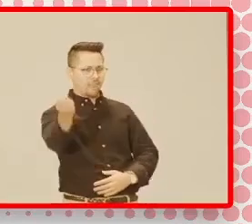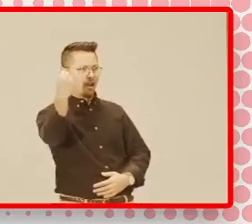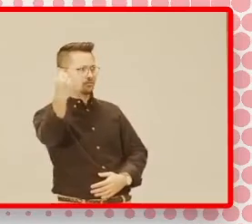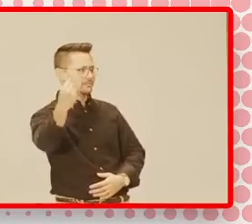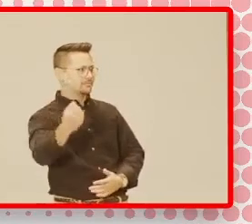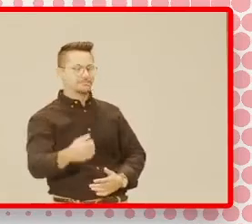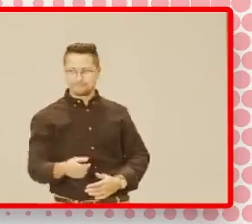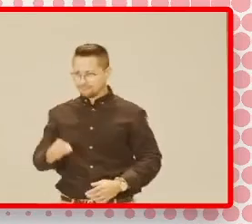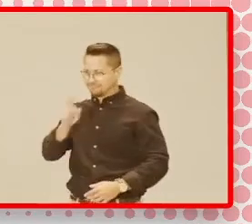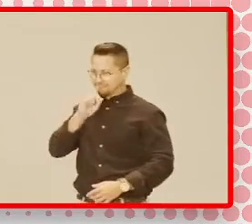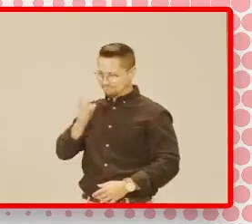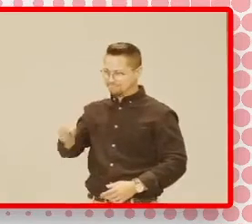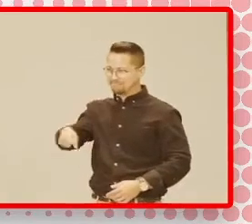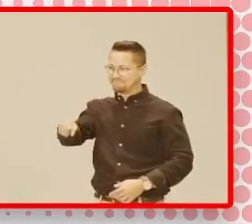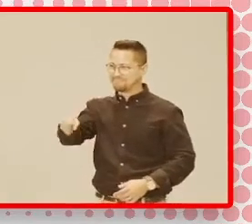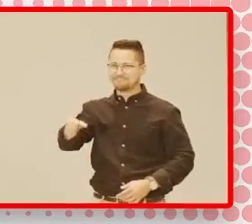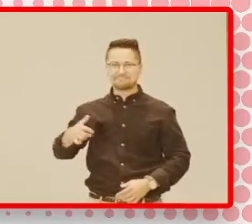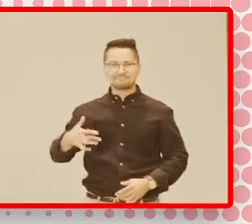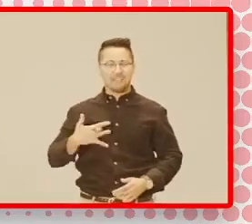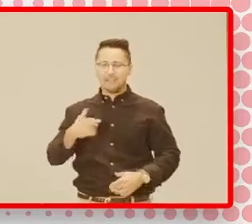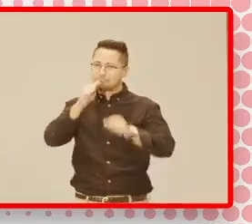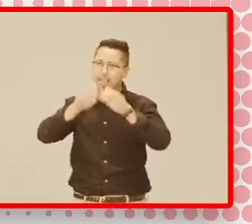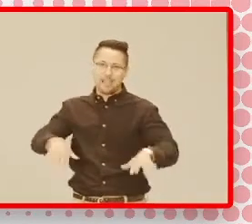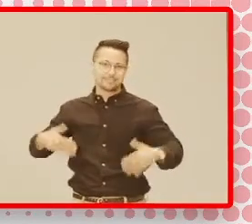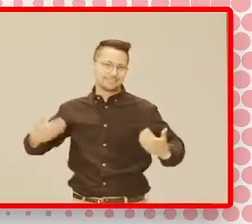Yes, I'm so blessed.